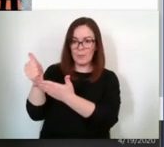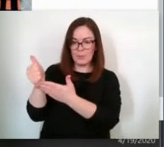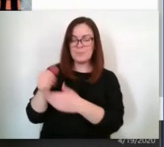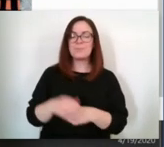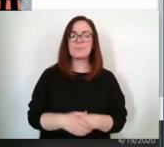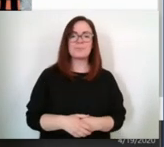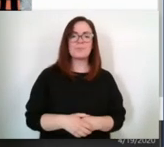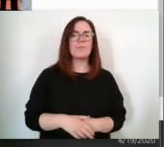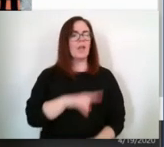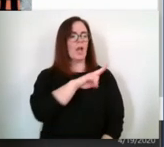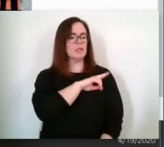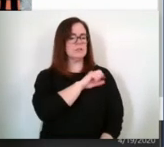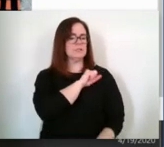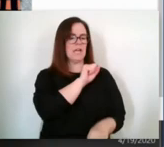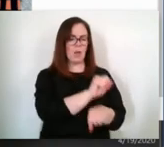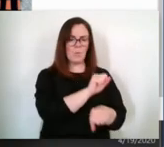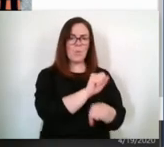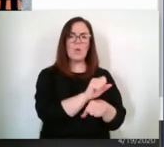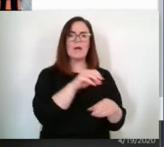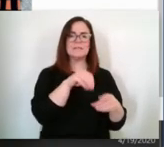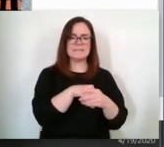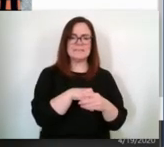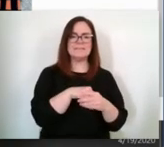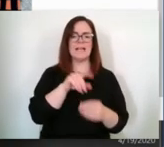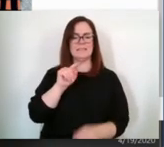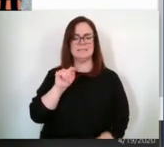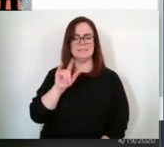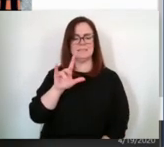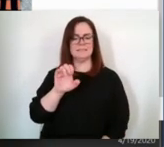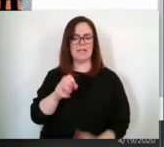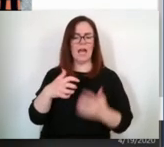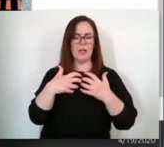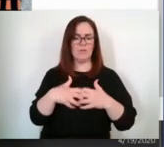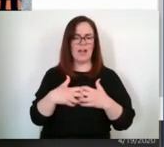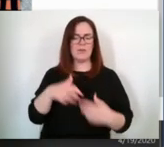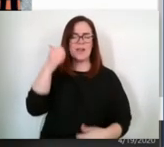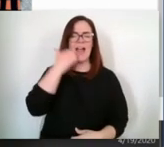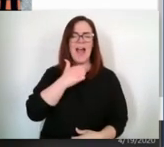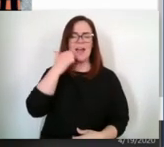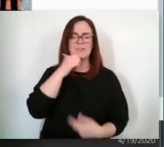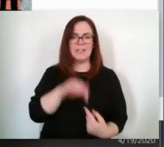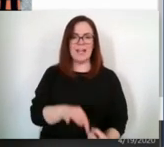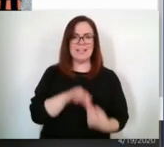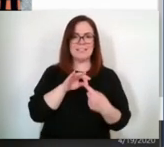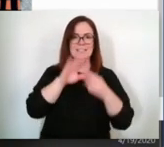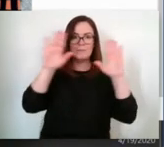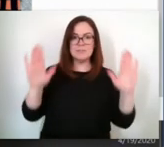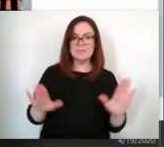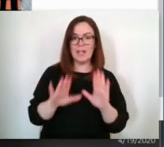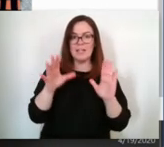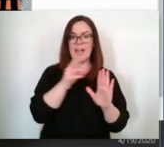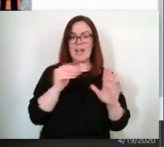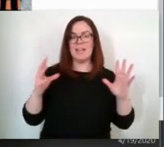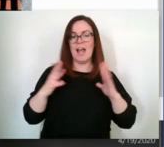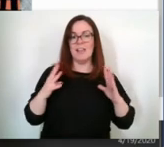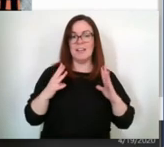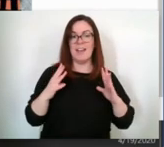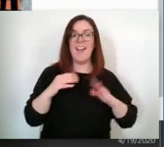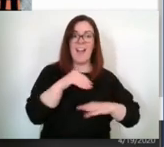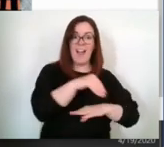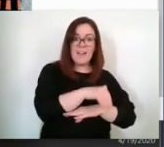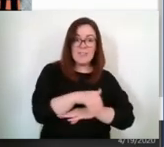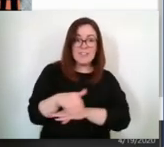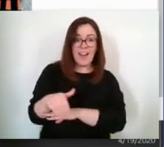Uncle Sam worked in a tile factory every day except Sundays and holidays. But he worked on his creation every night,